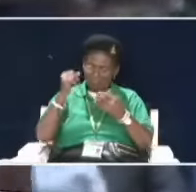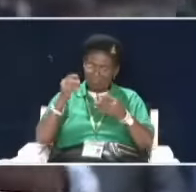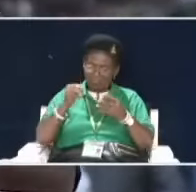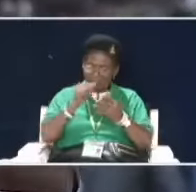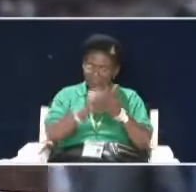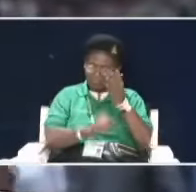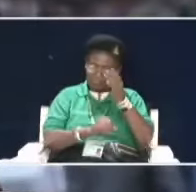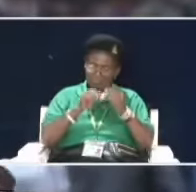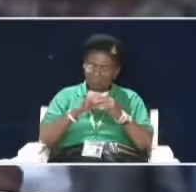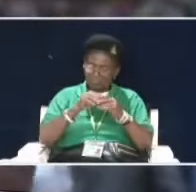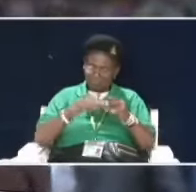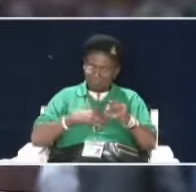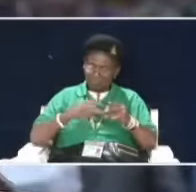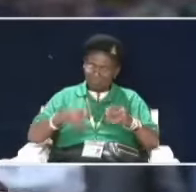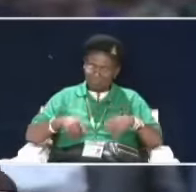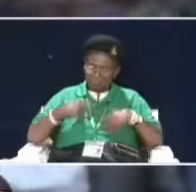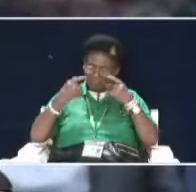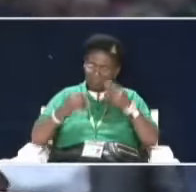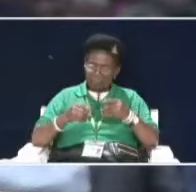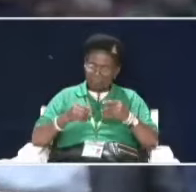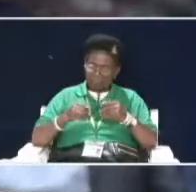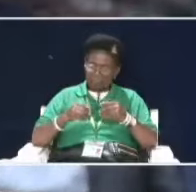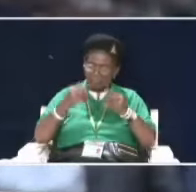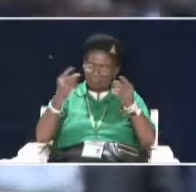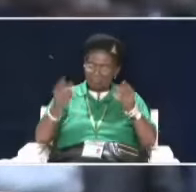operating in my village, in my town,